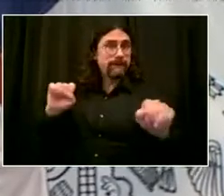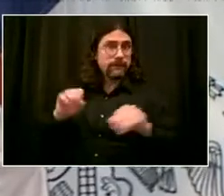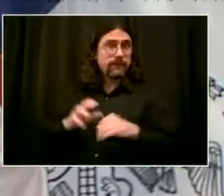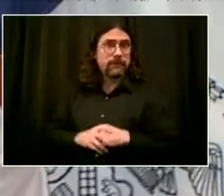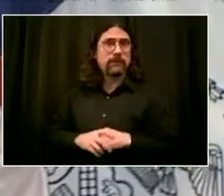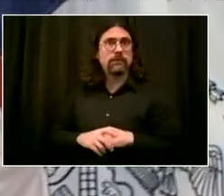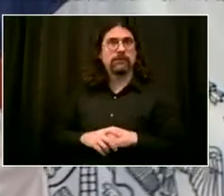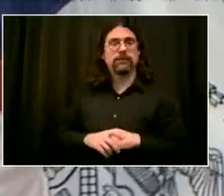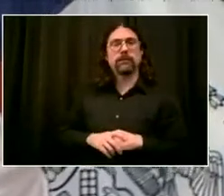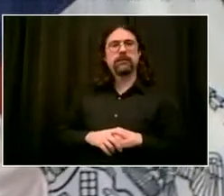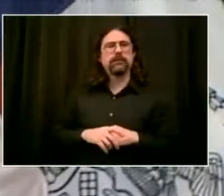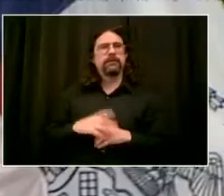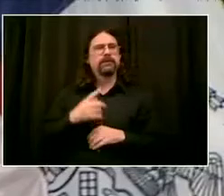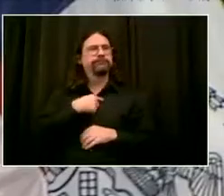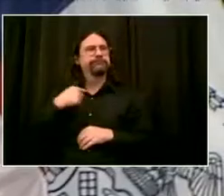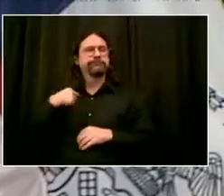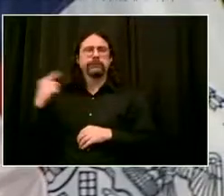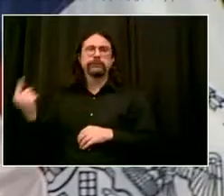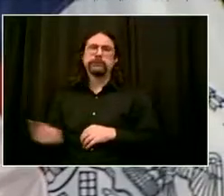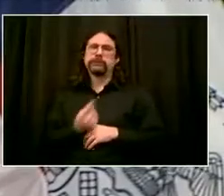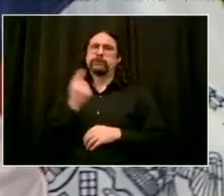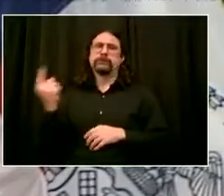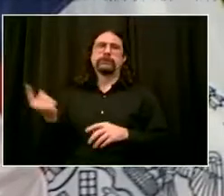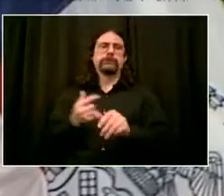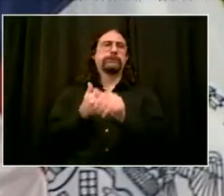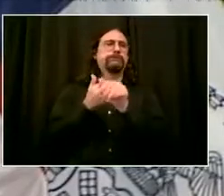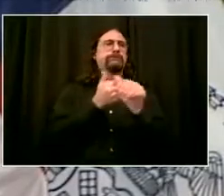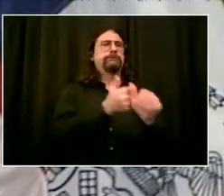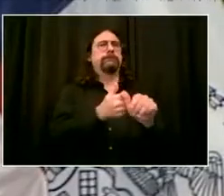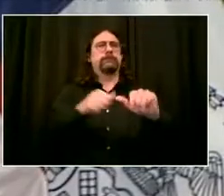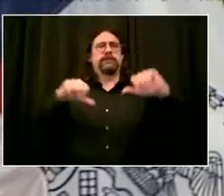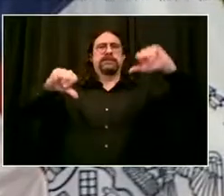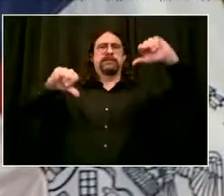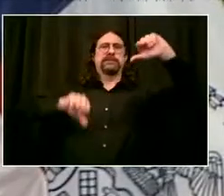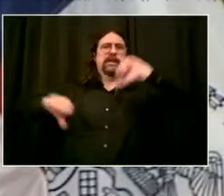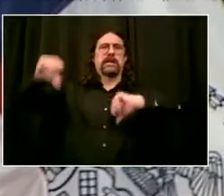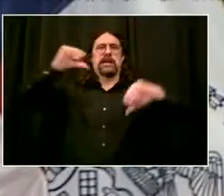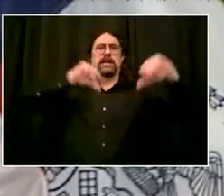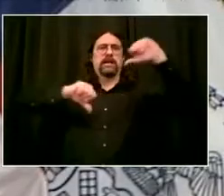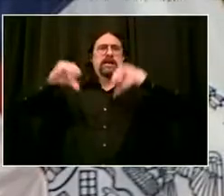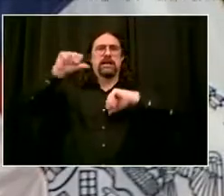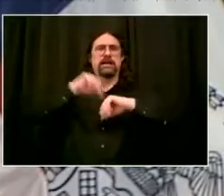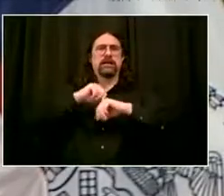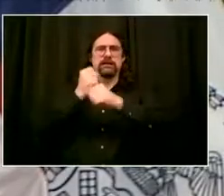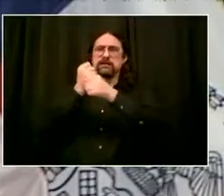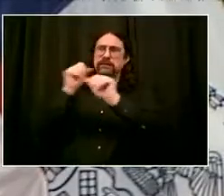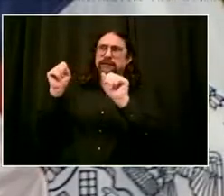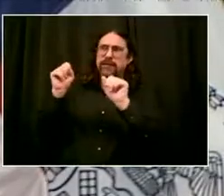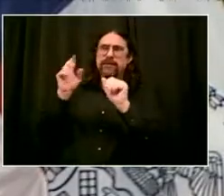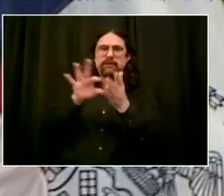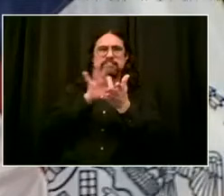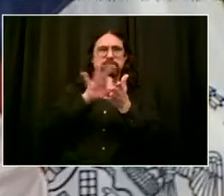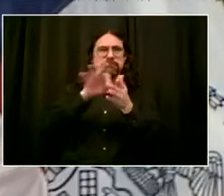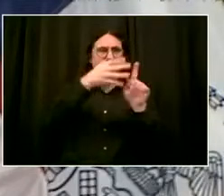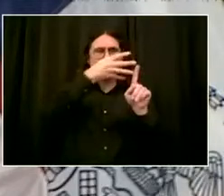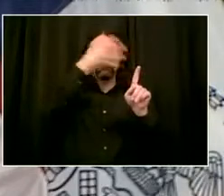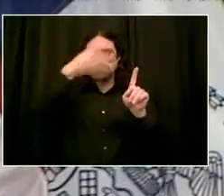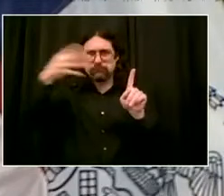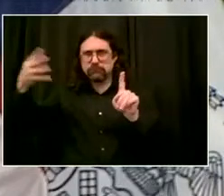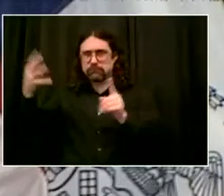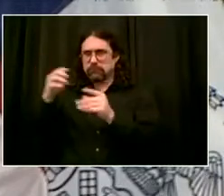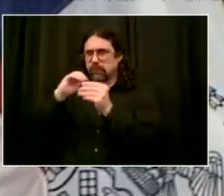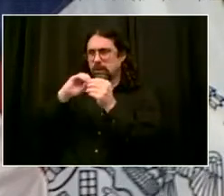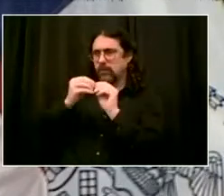forward months ago but now a new reality is coming into play the strong strong likelihood that in a matter of